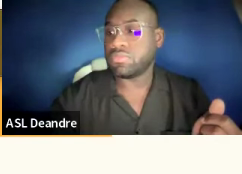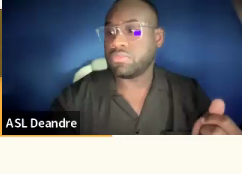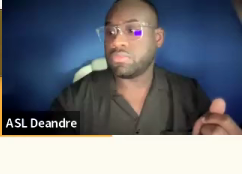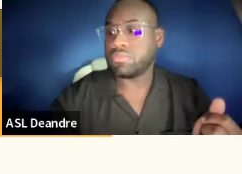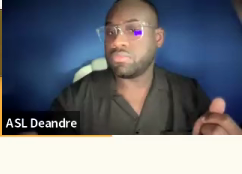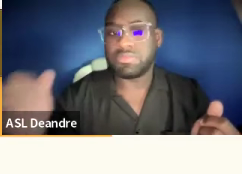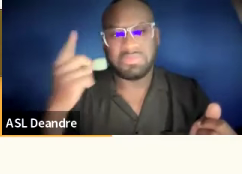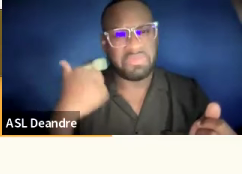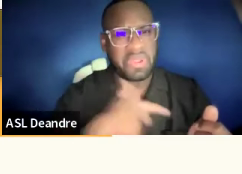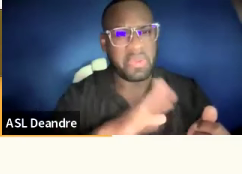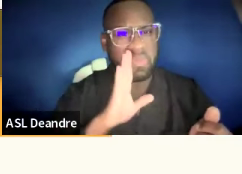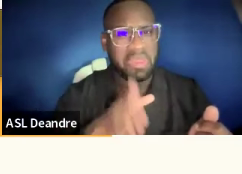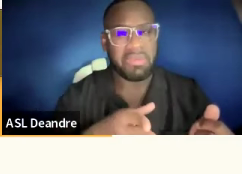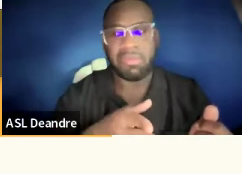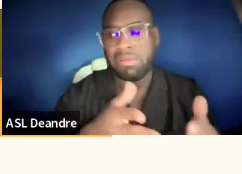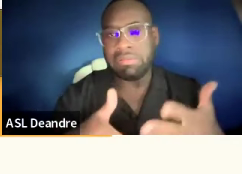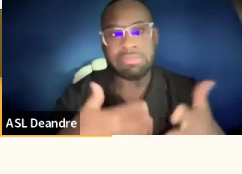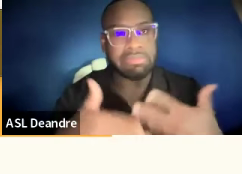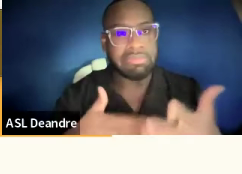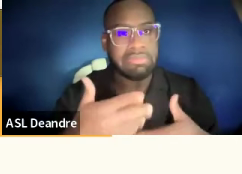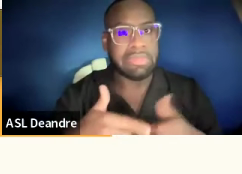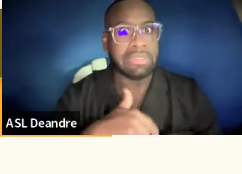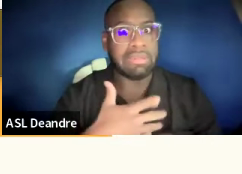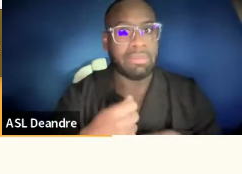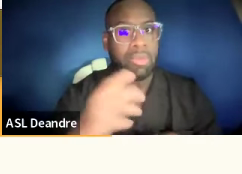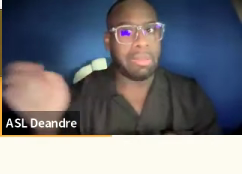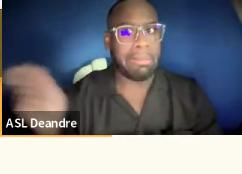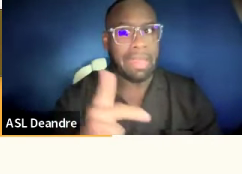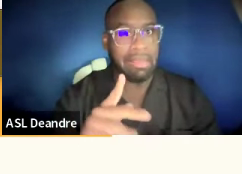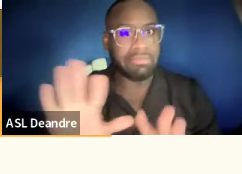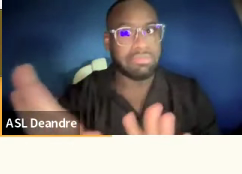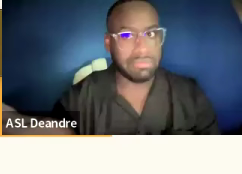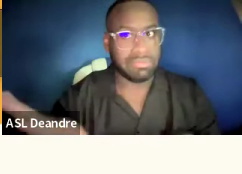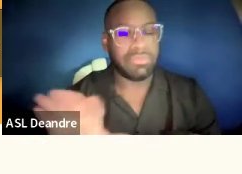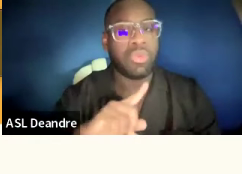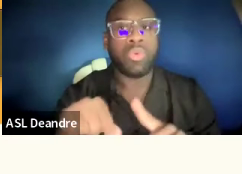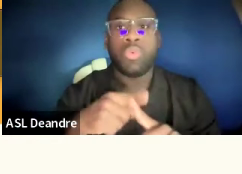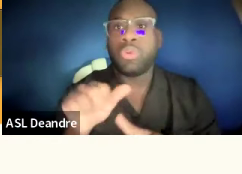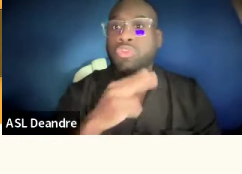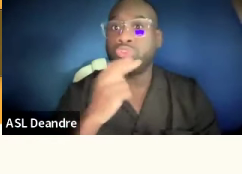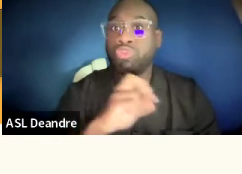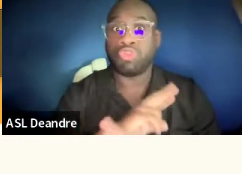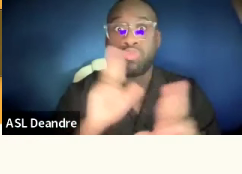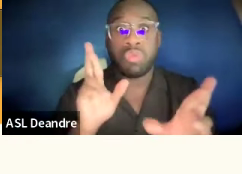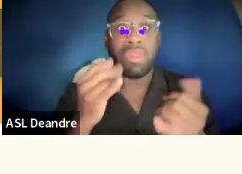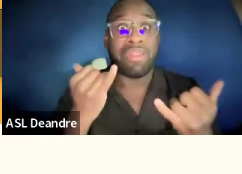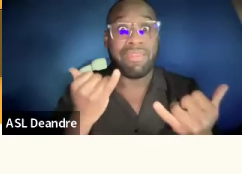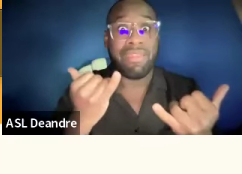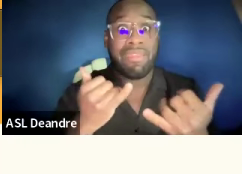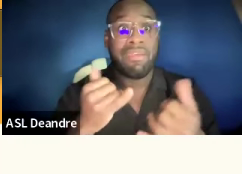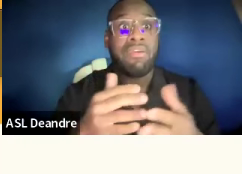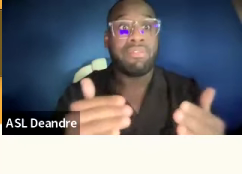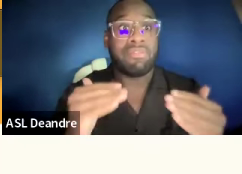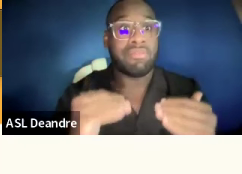We will, in the essence of time, we will come back to Melinda and move into Dr. Linda